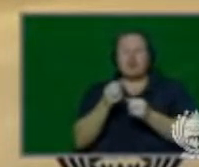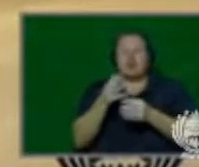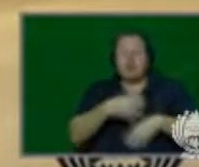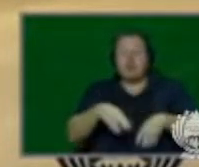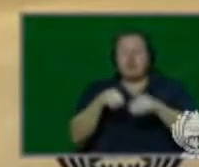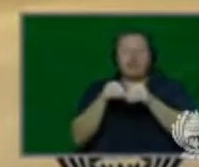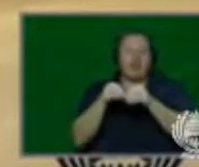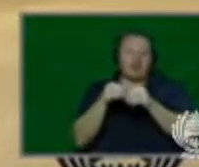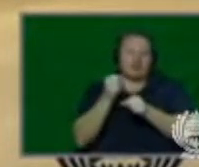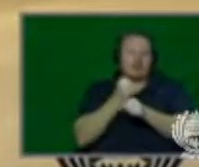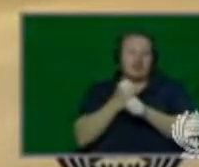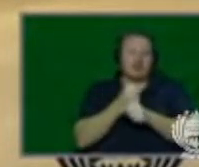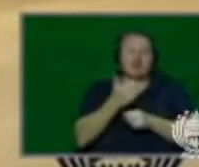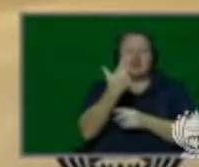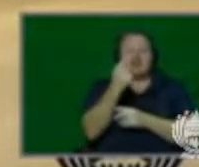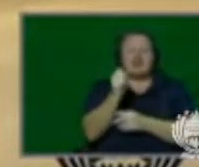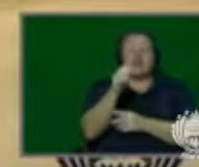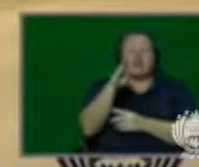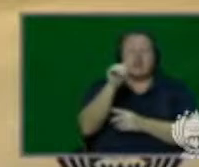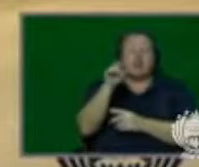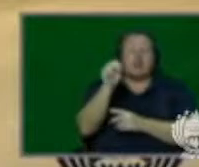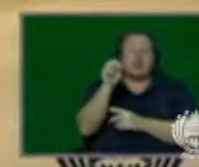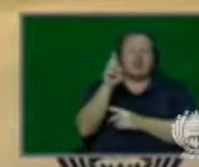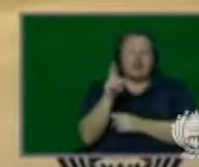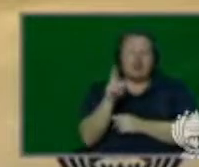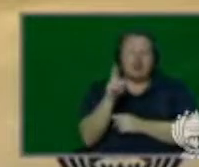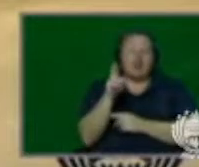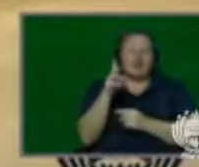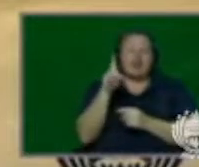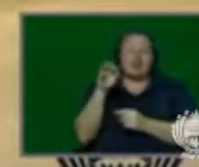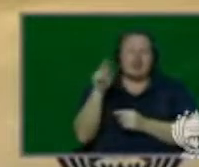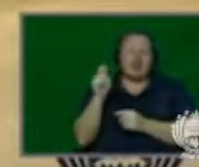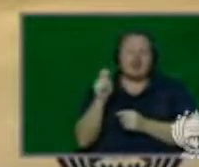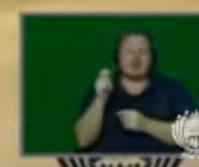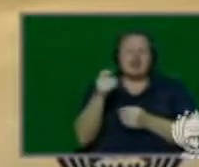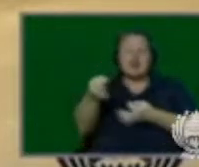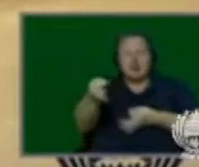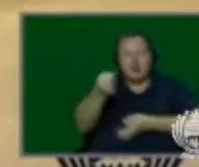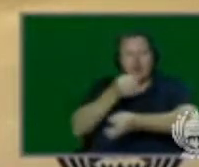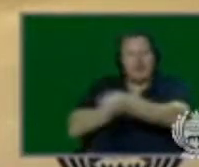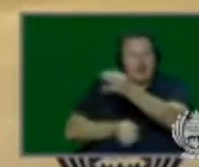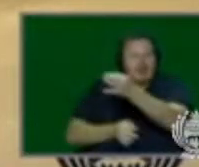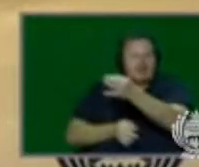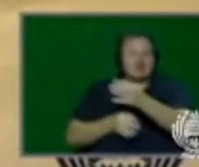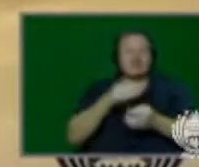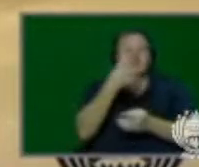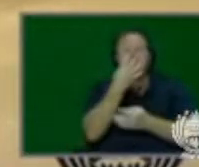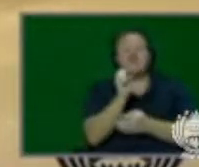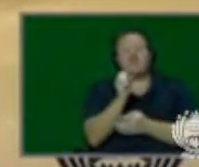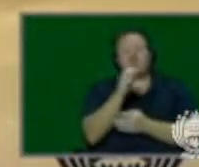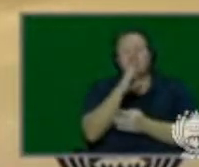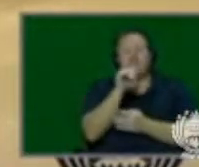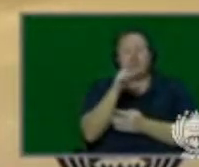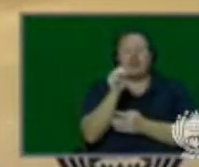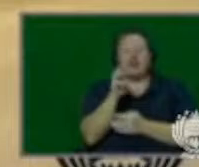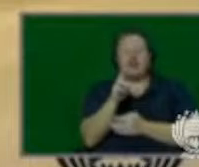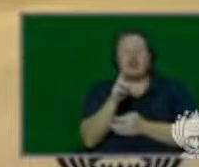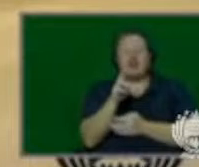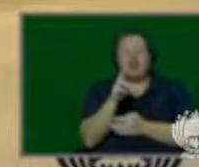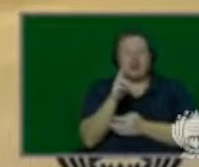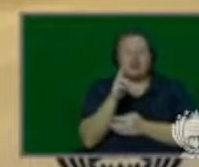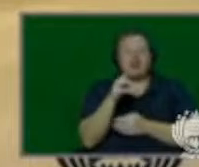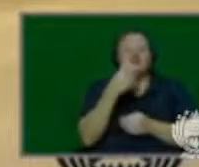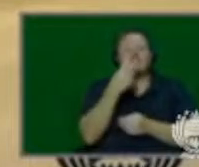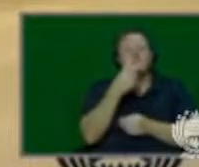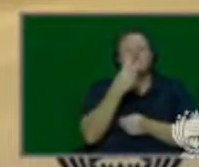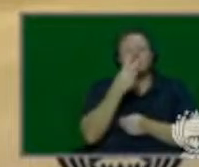The last 70 billion debt takeover will now be replaced with a 40 billion in 2025-26,